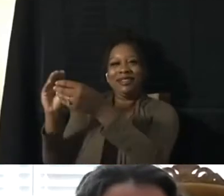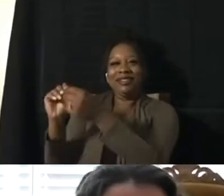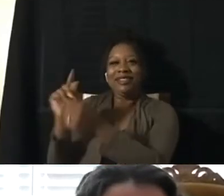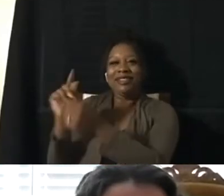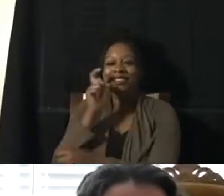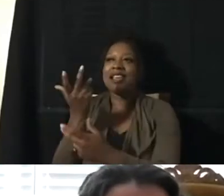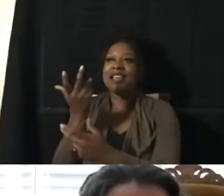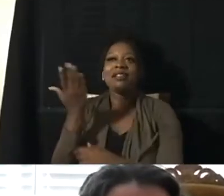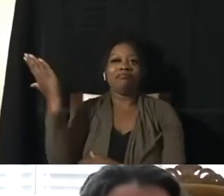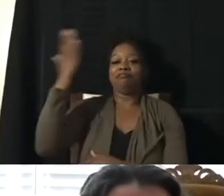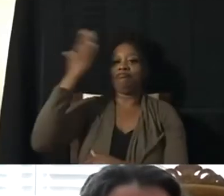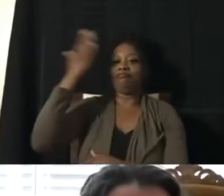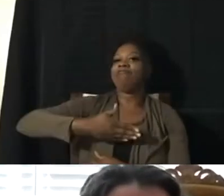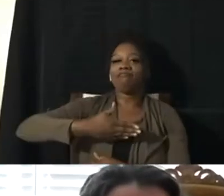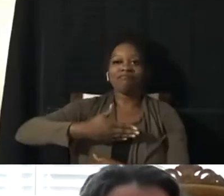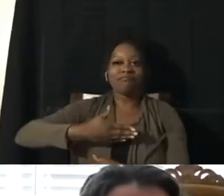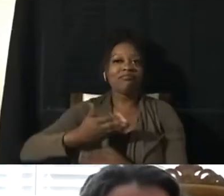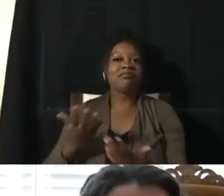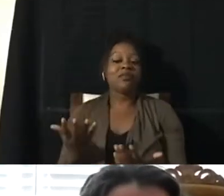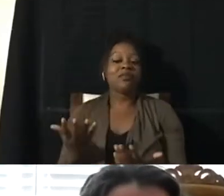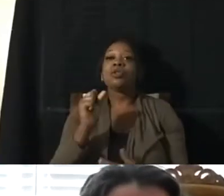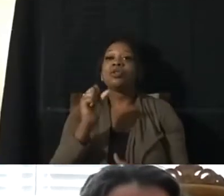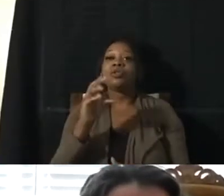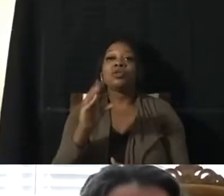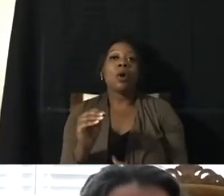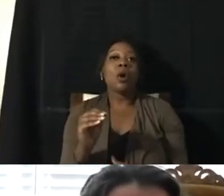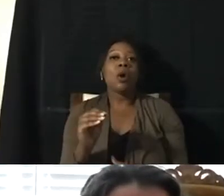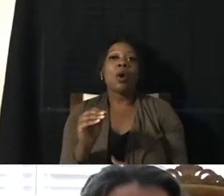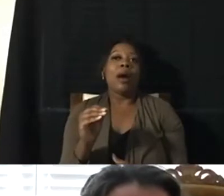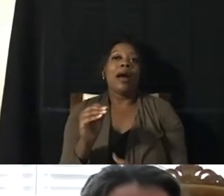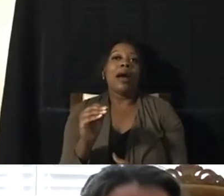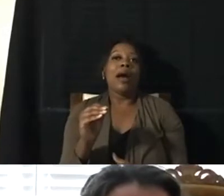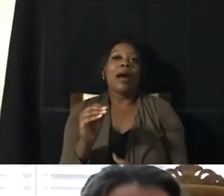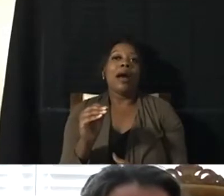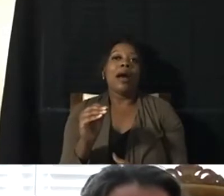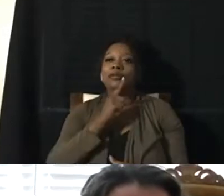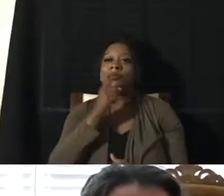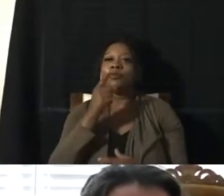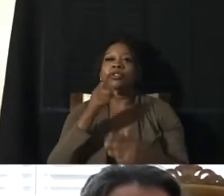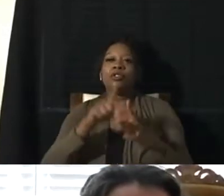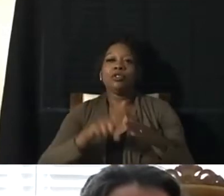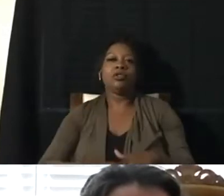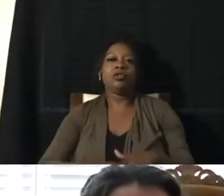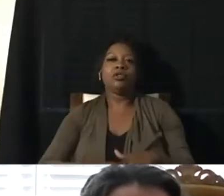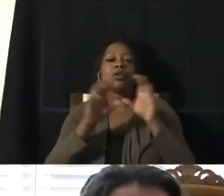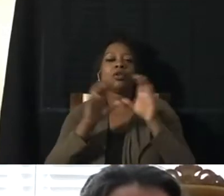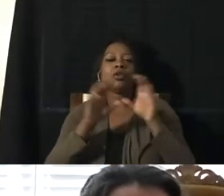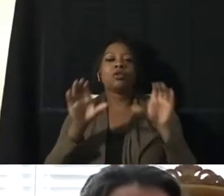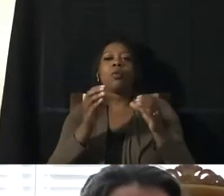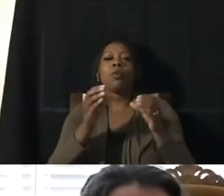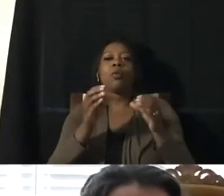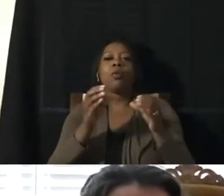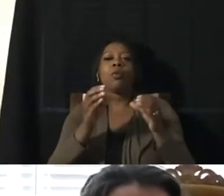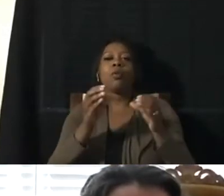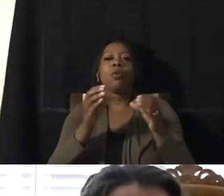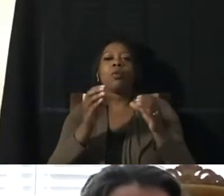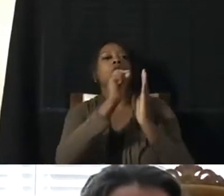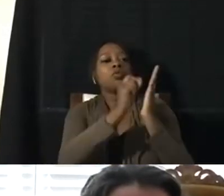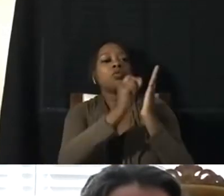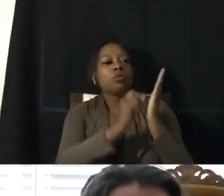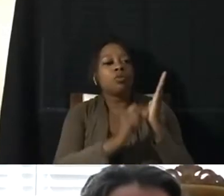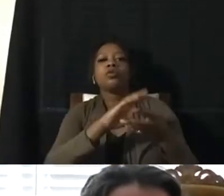and so, I just really started doing more coverage on people with disabilities, and even in Hollywood and